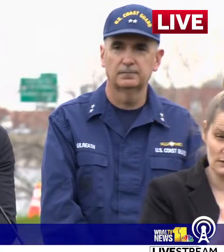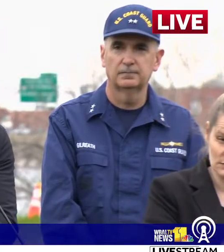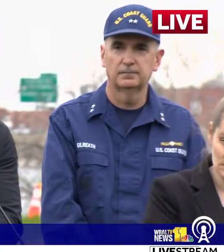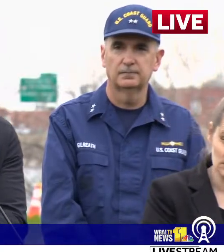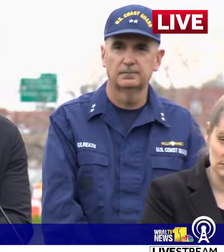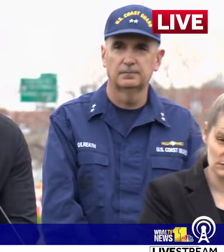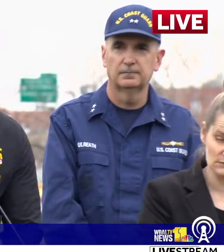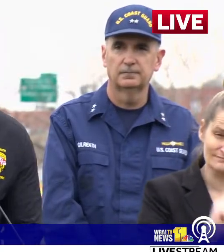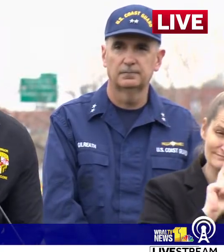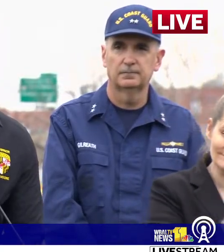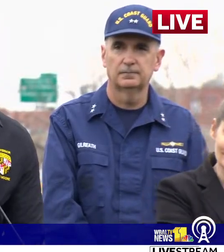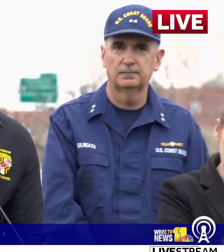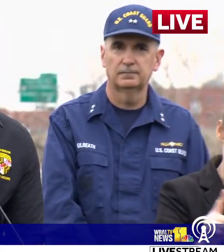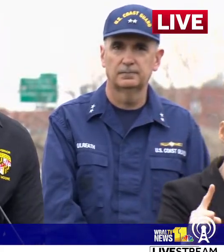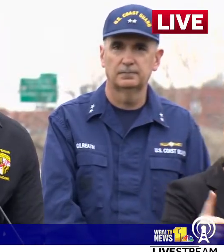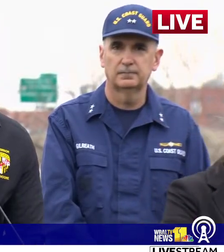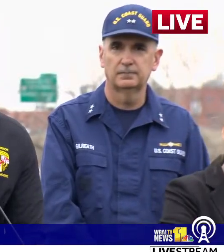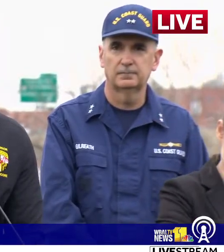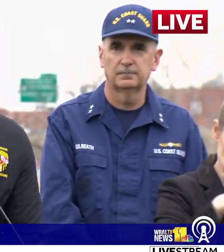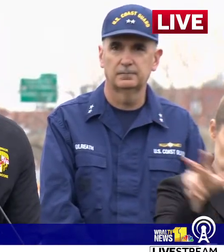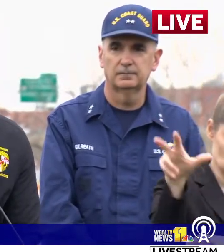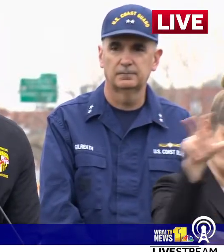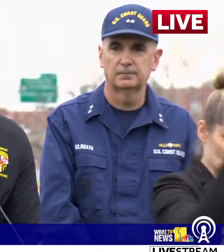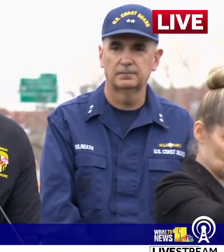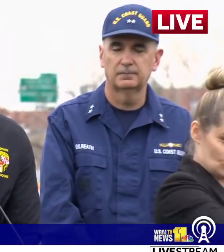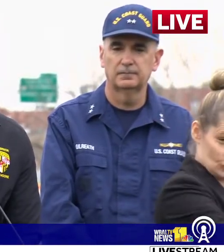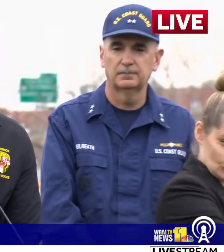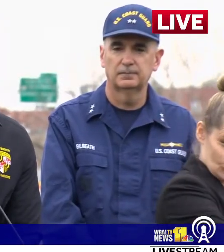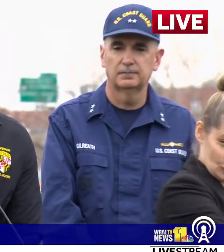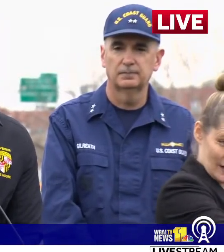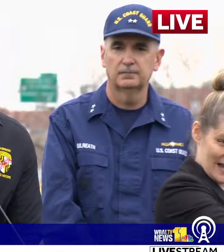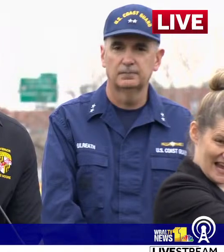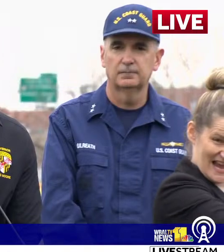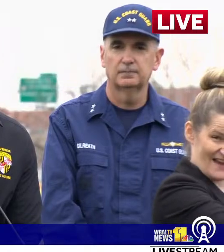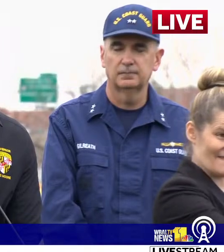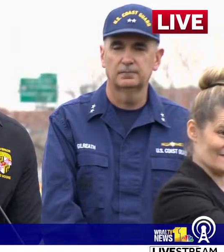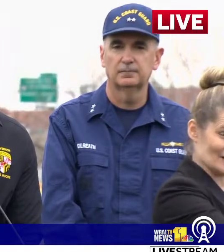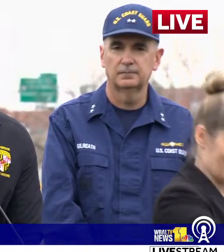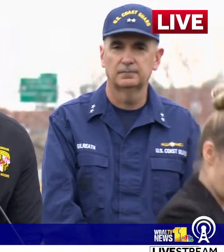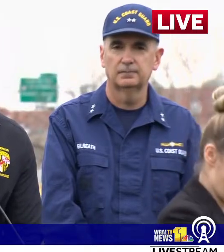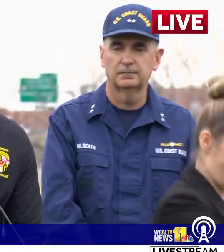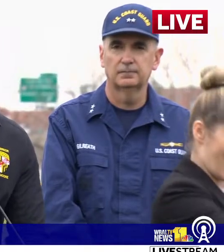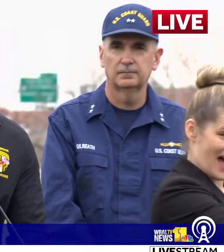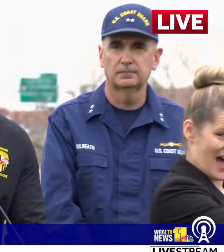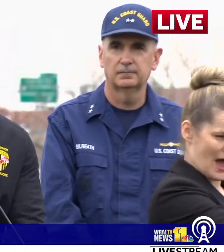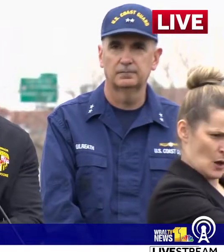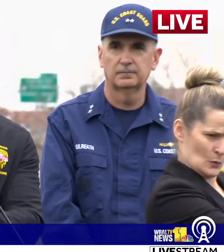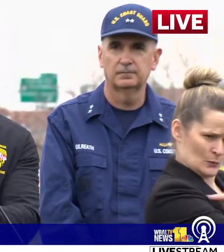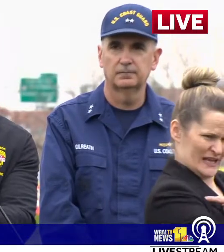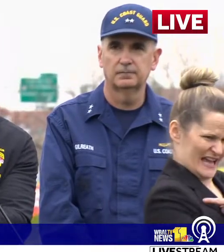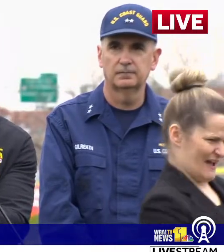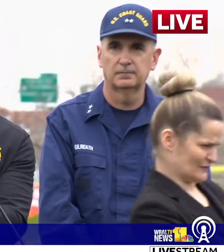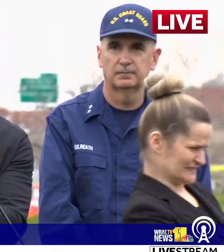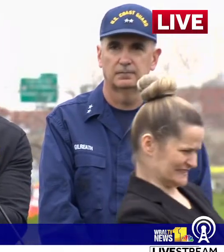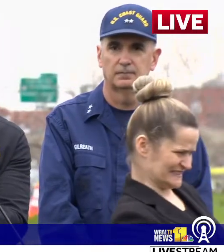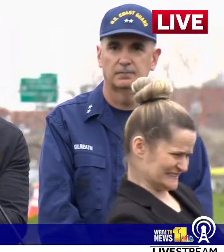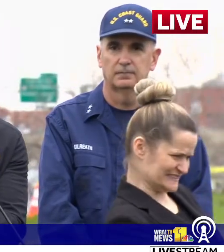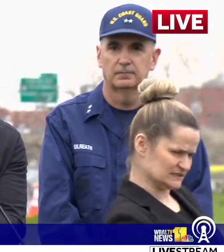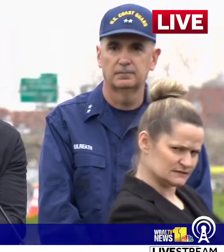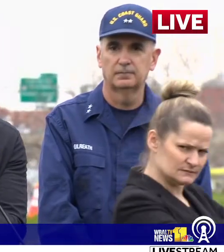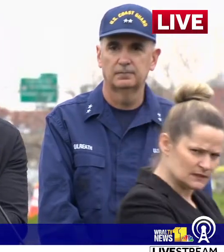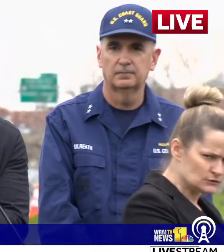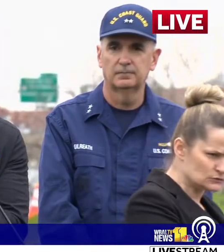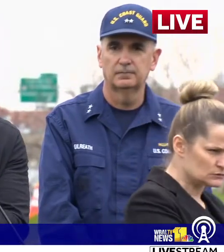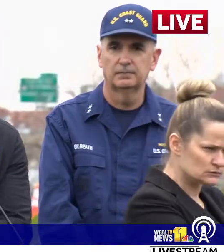even after that initial lift takes place, there still needs to be an understanding of what forms of adjustments have happened? How has lifting that